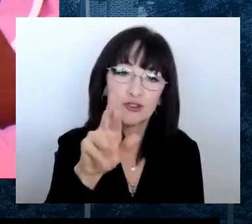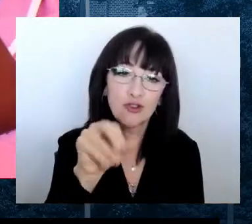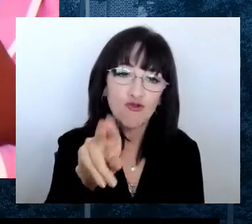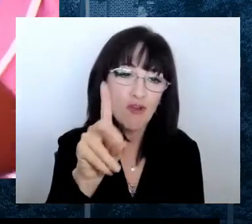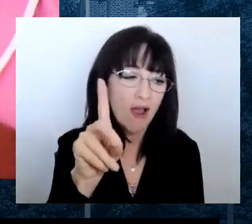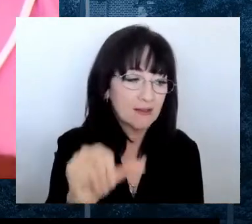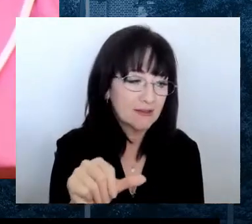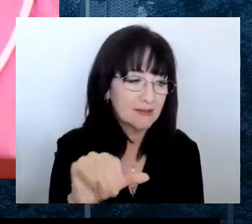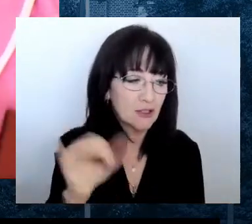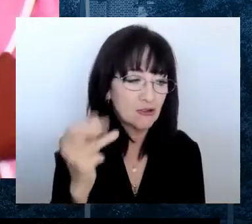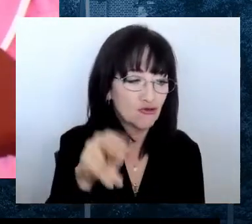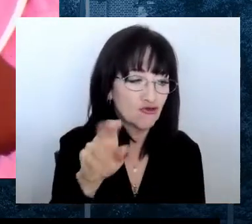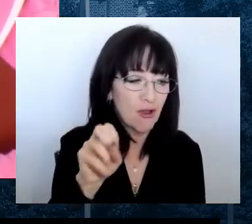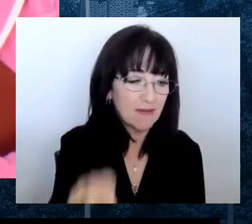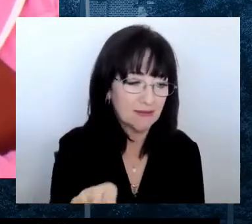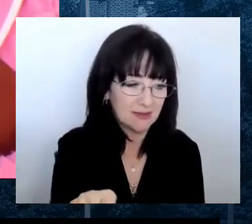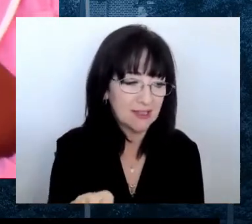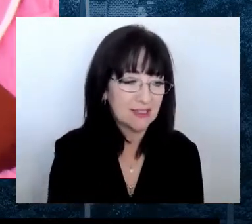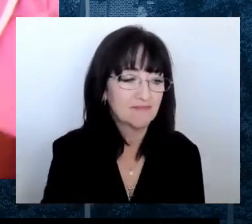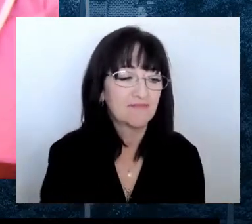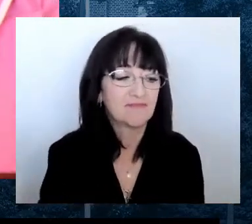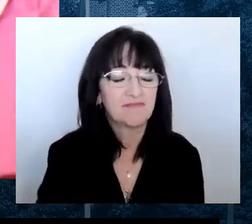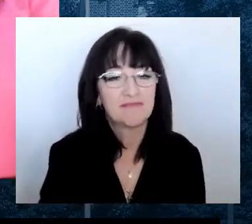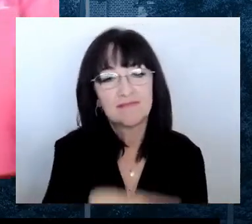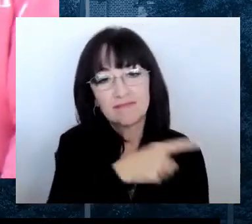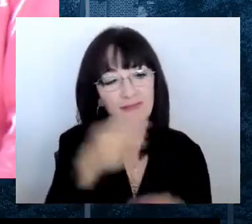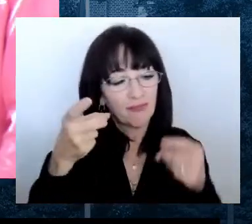Survivors for Change.